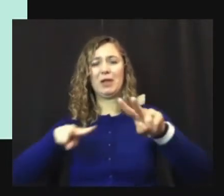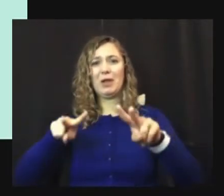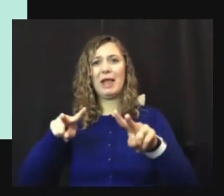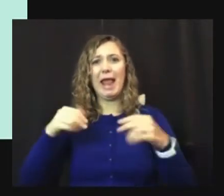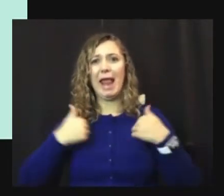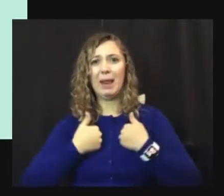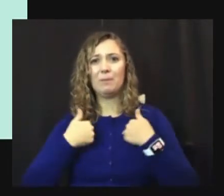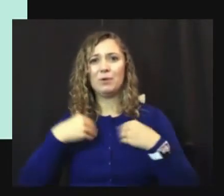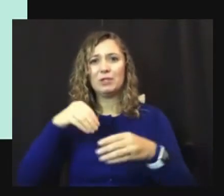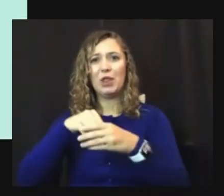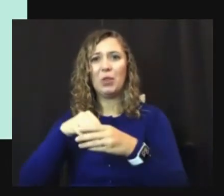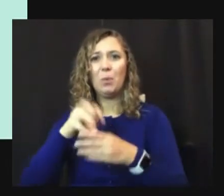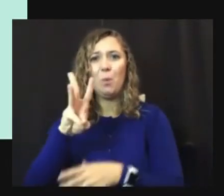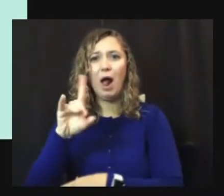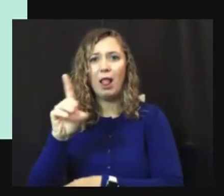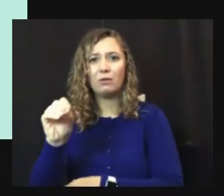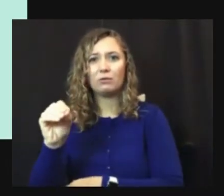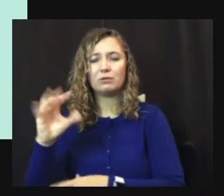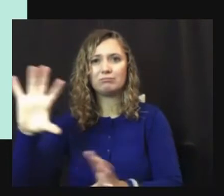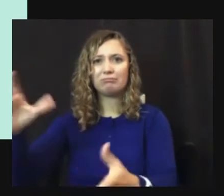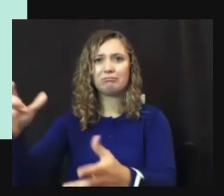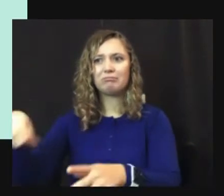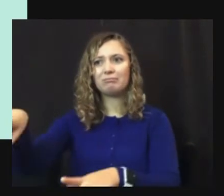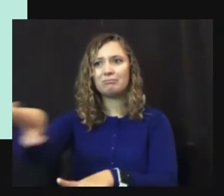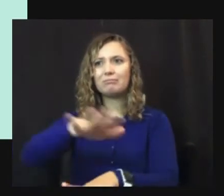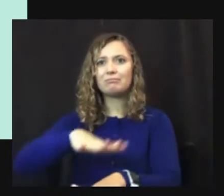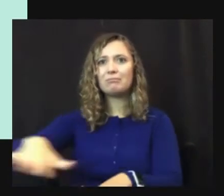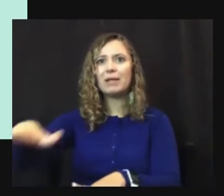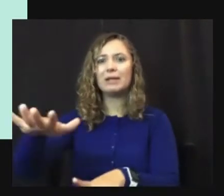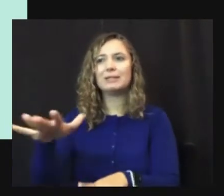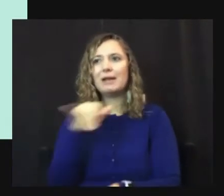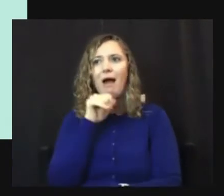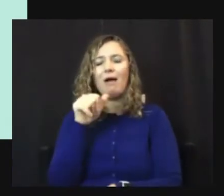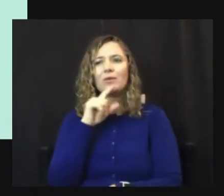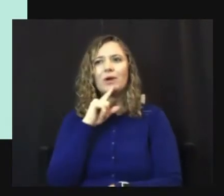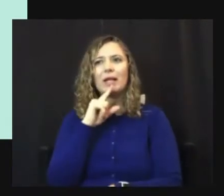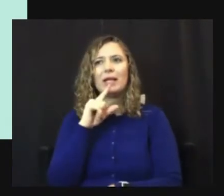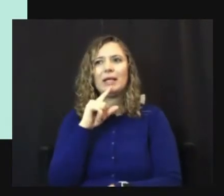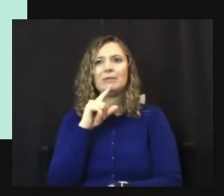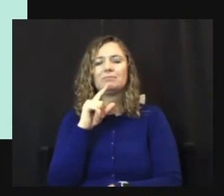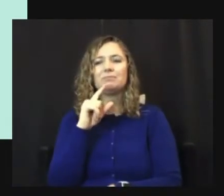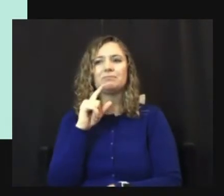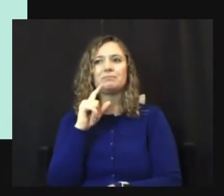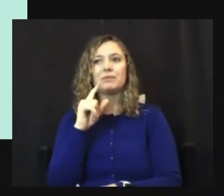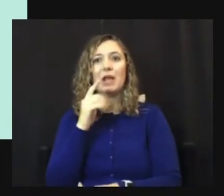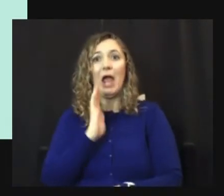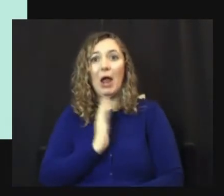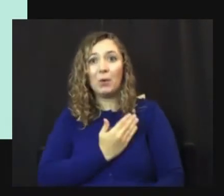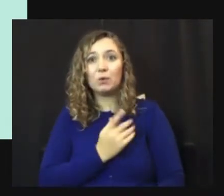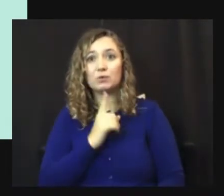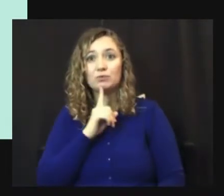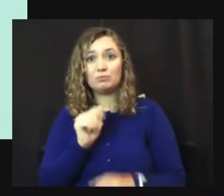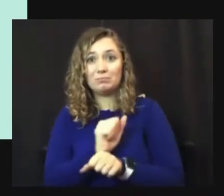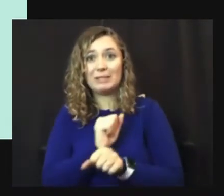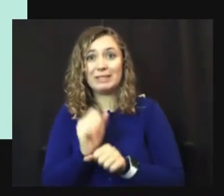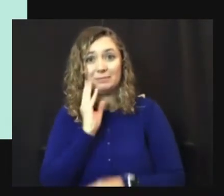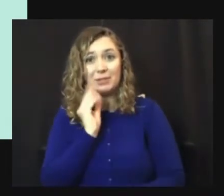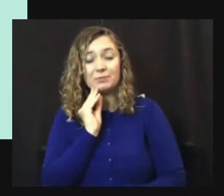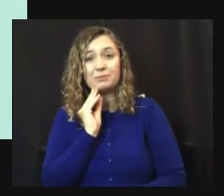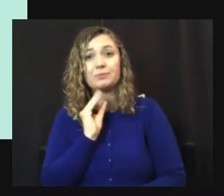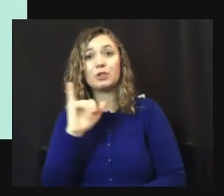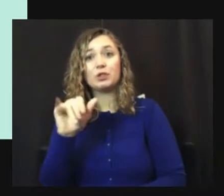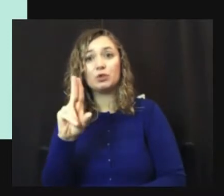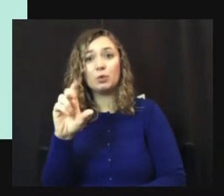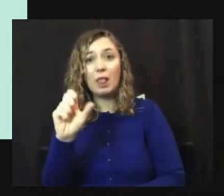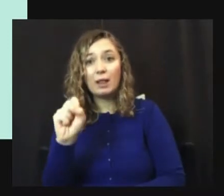doesn't reflect our inner lived experience. So Jules Edwards, on the first day,